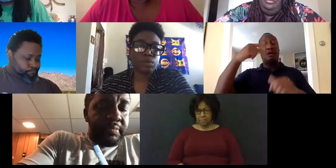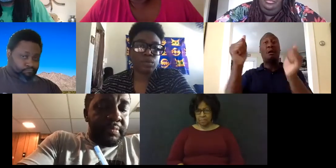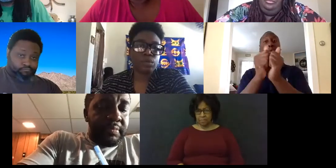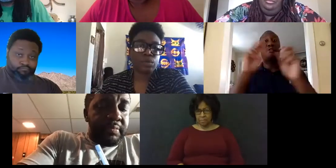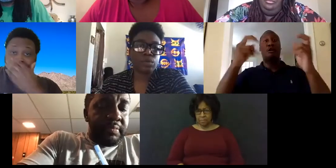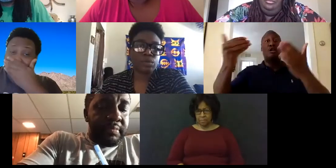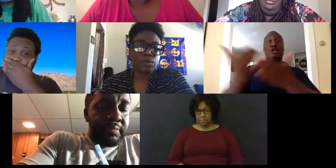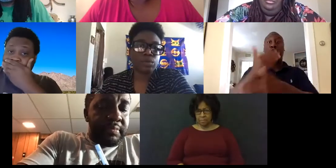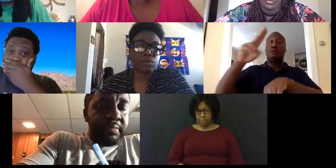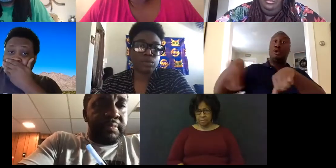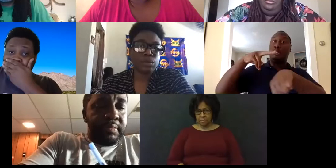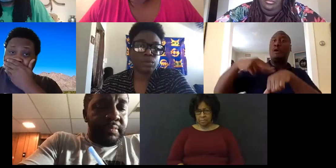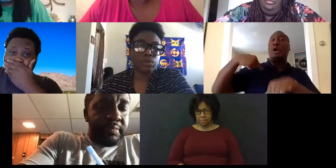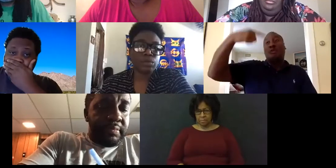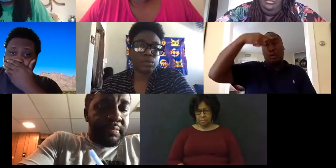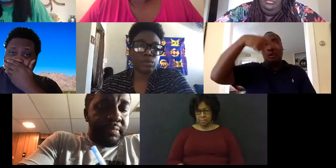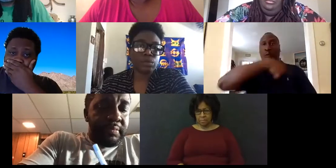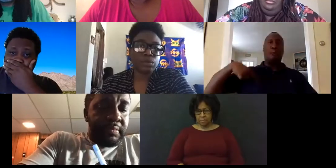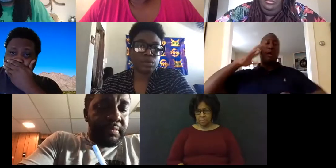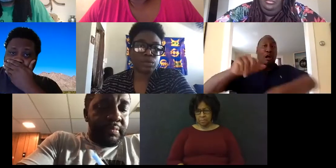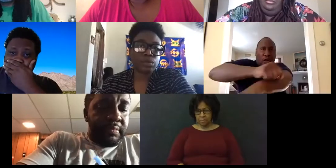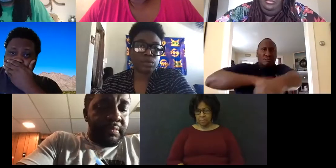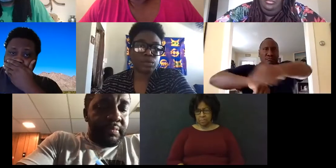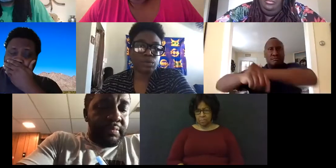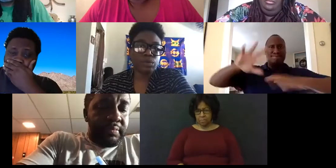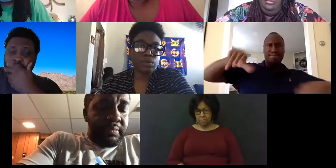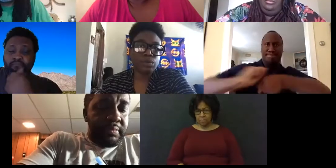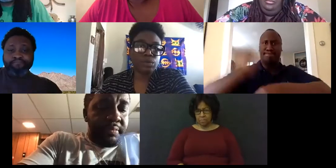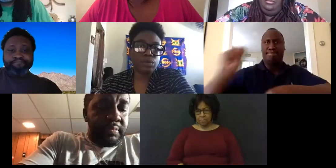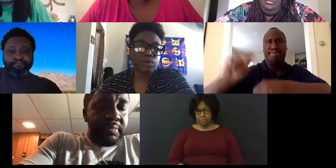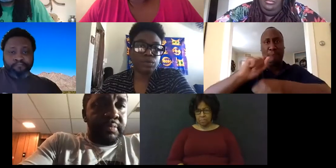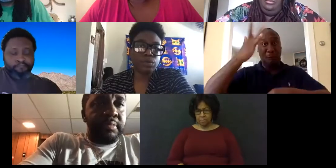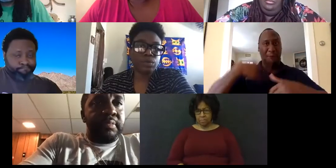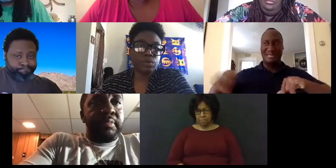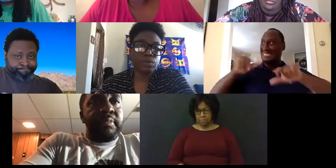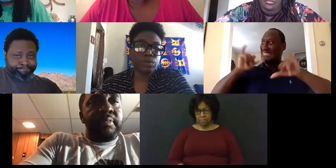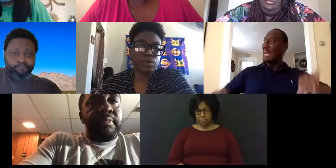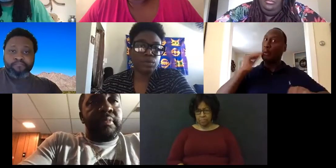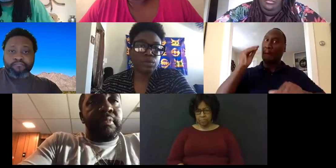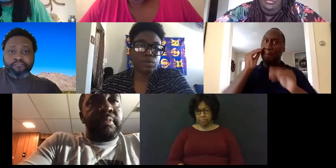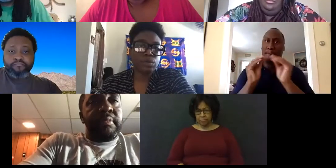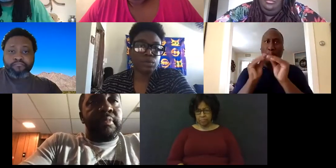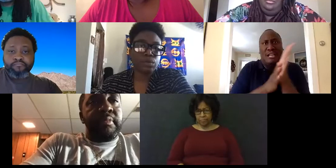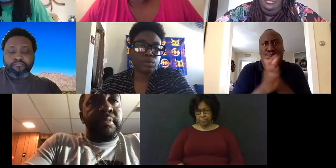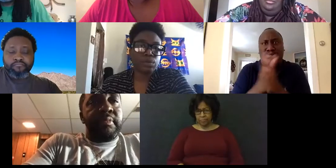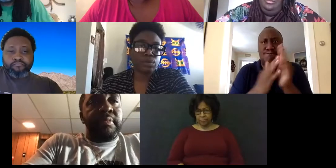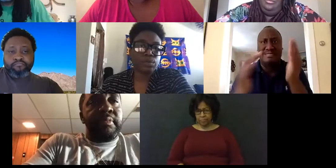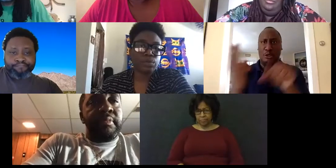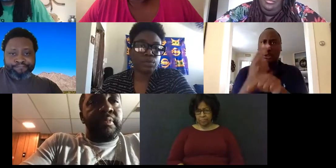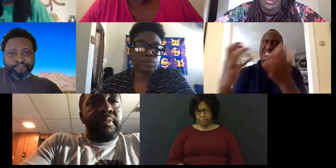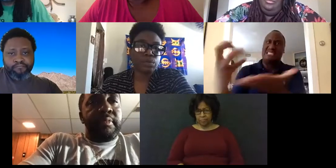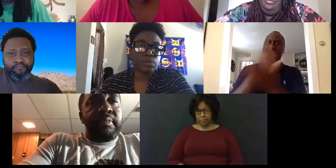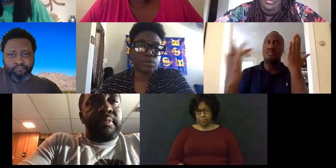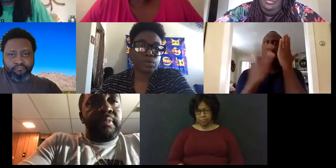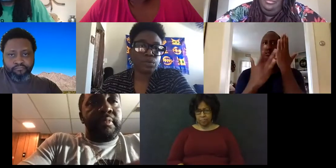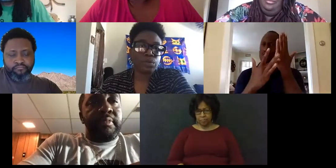thing. And I think with the new norm, you know, I thought we would work together, you know, because we're